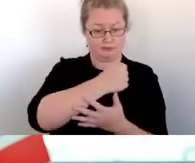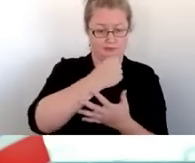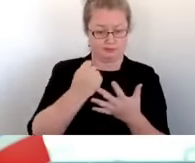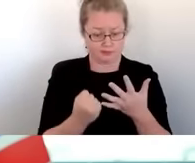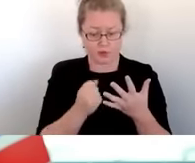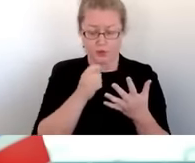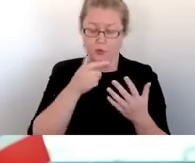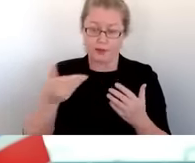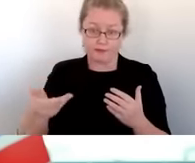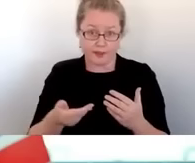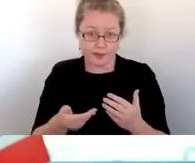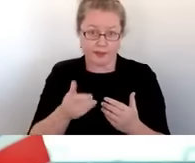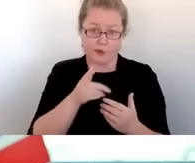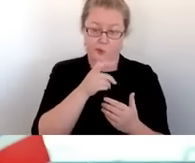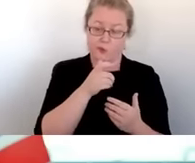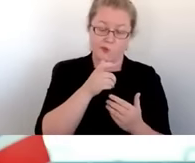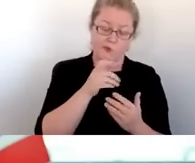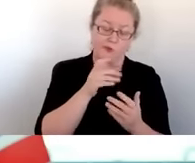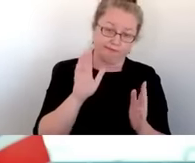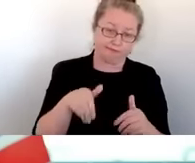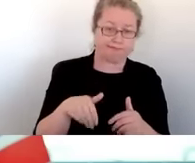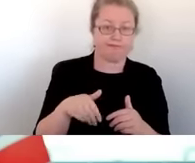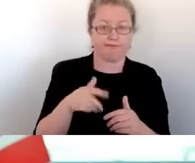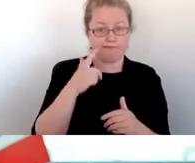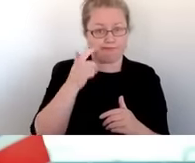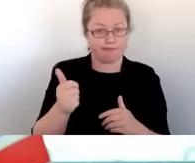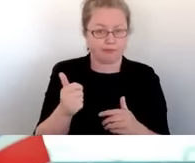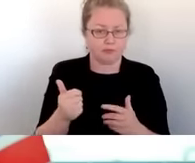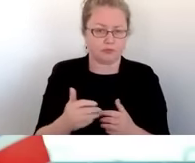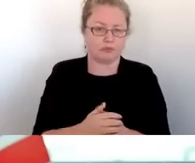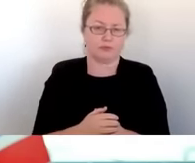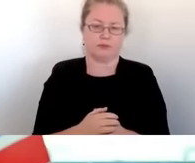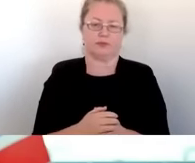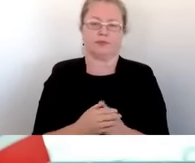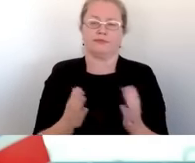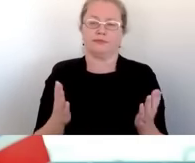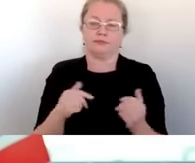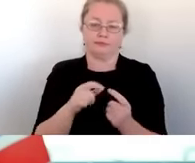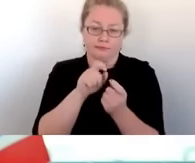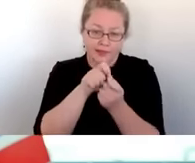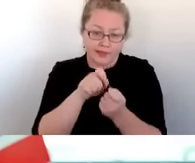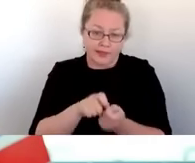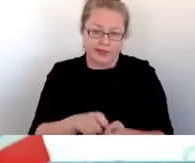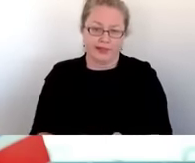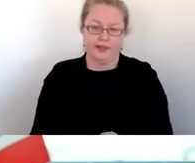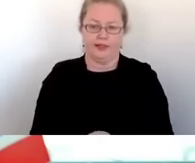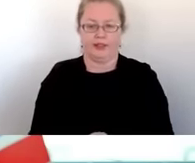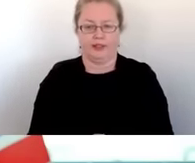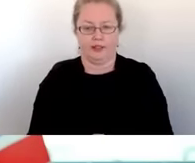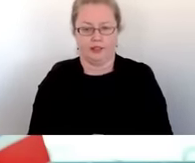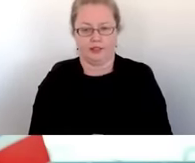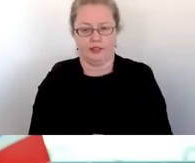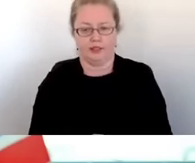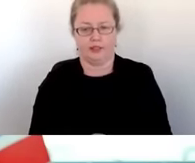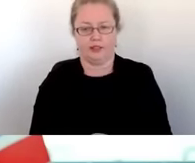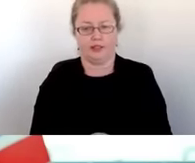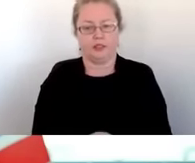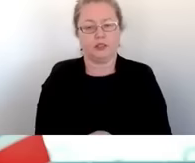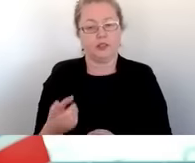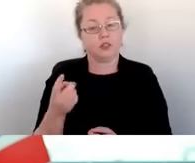prioritized for invitations for the fall campaign. So now on to some details. Dr. Henry's talked about the